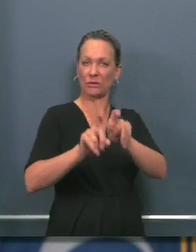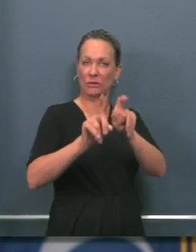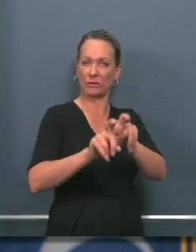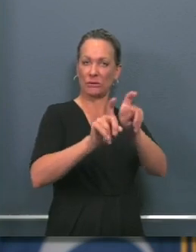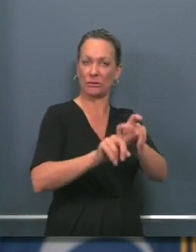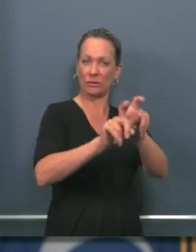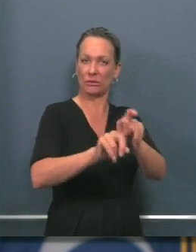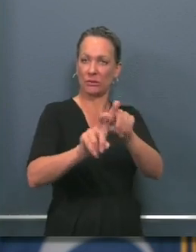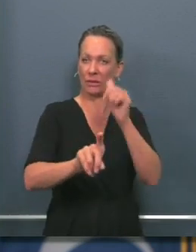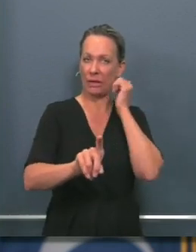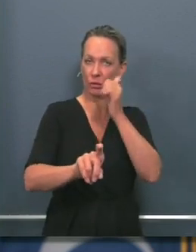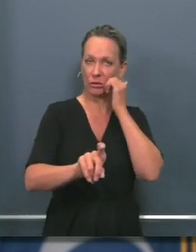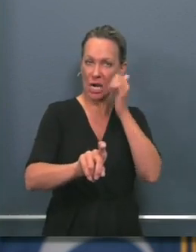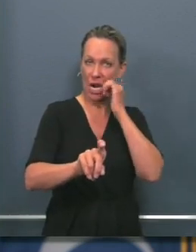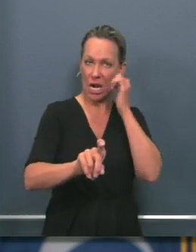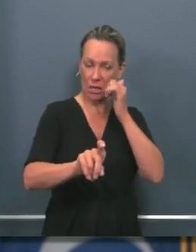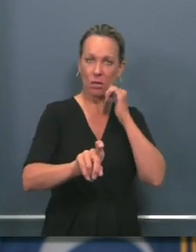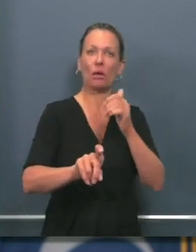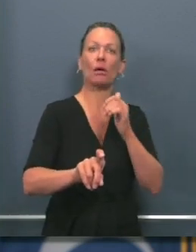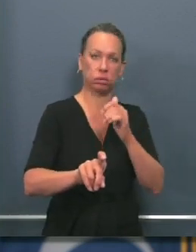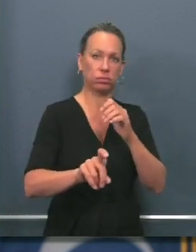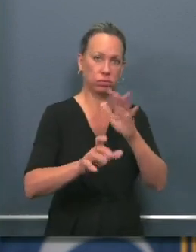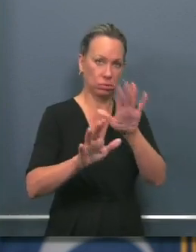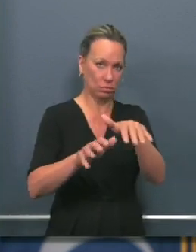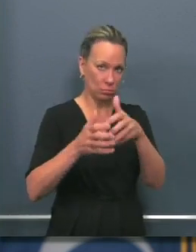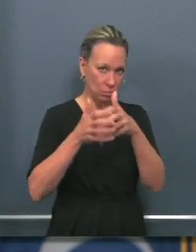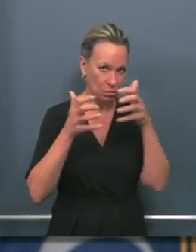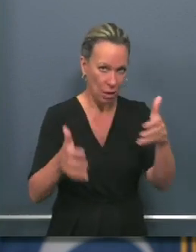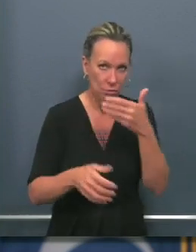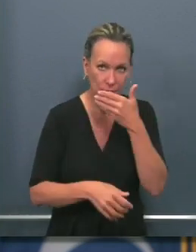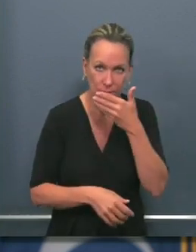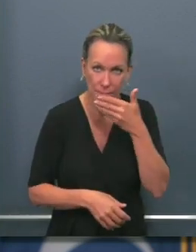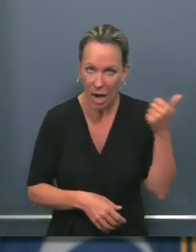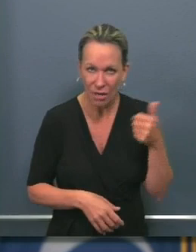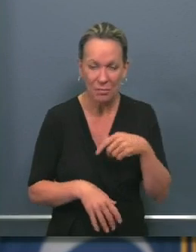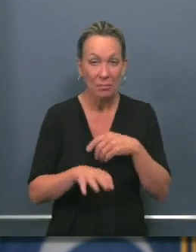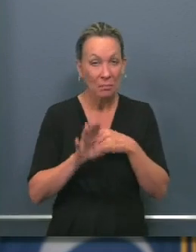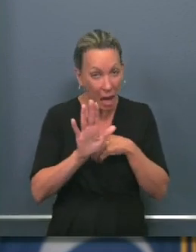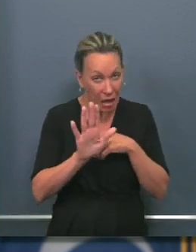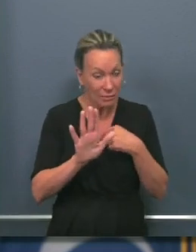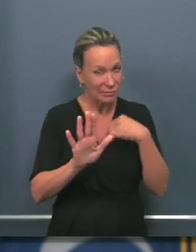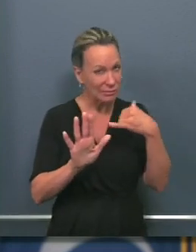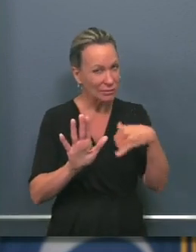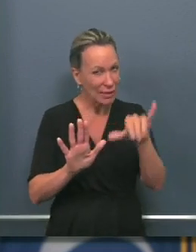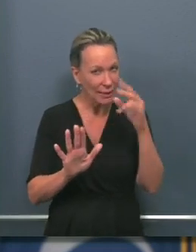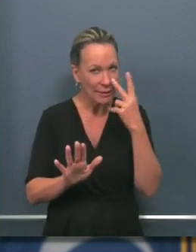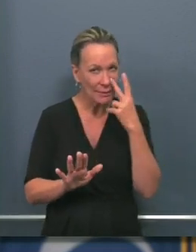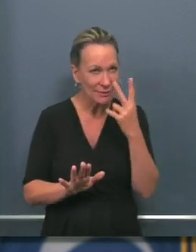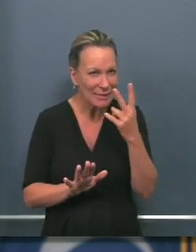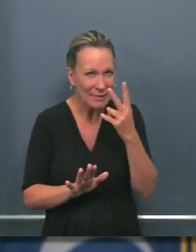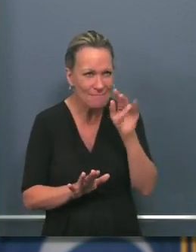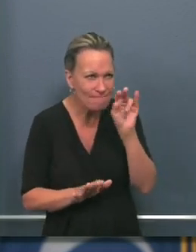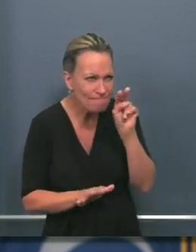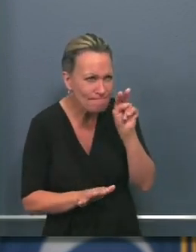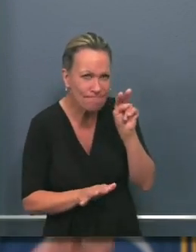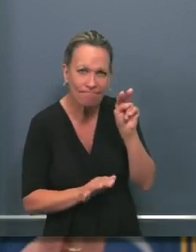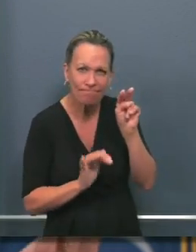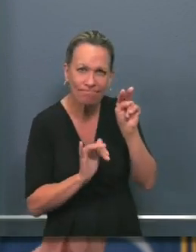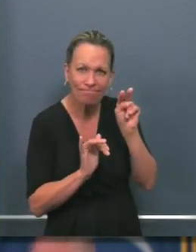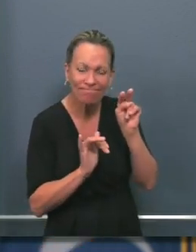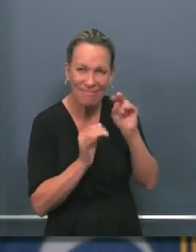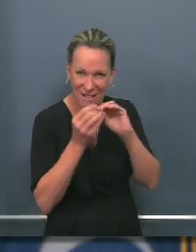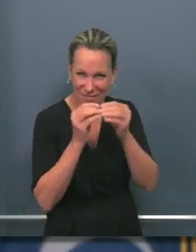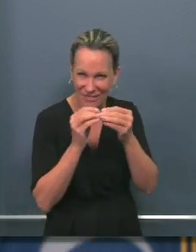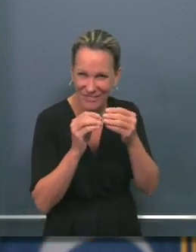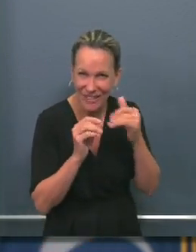positive holds strong. We're still seeing an increase in total number of people that are testing positive, but again, a huge